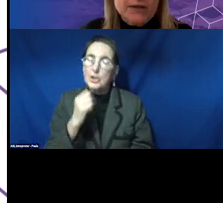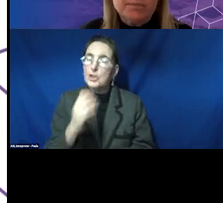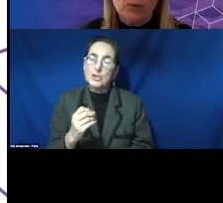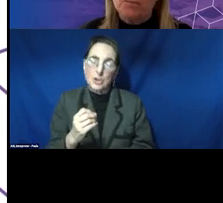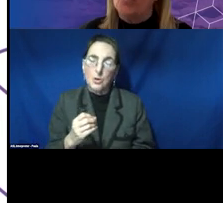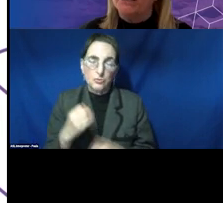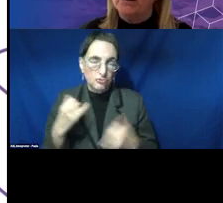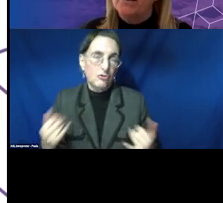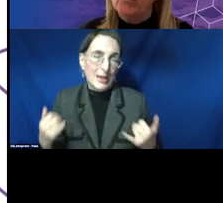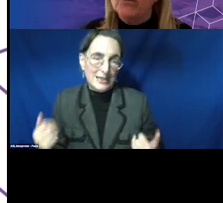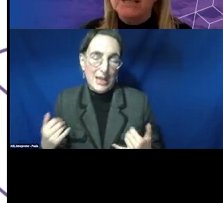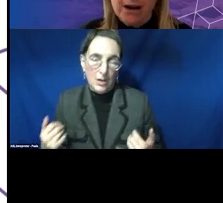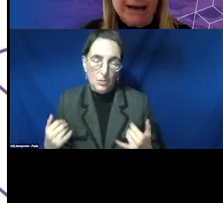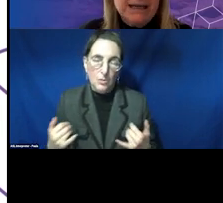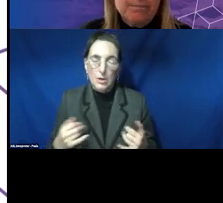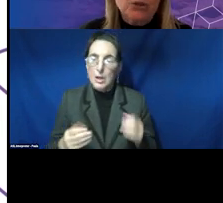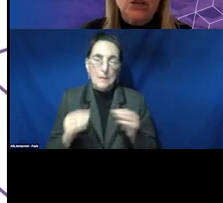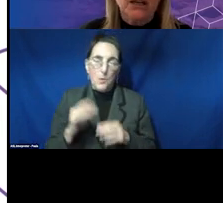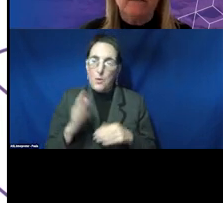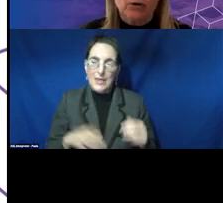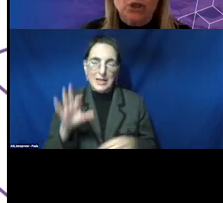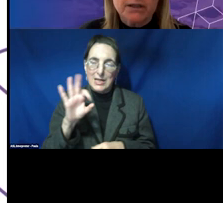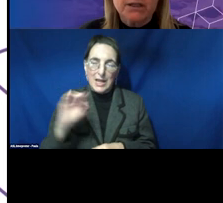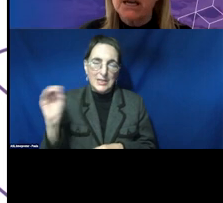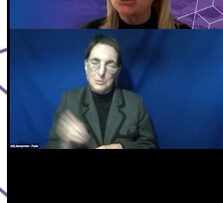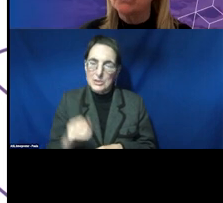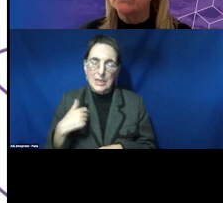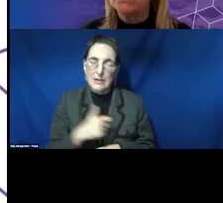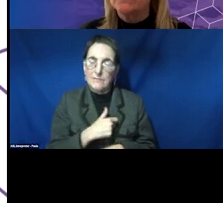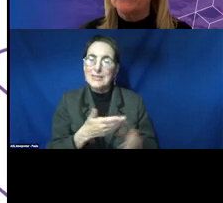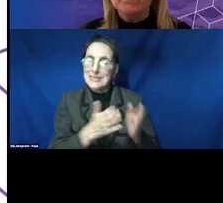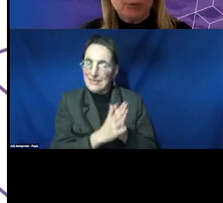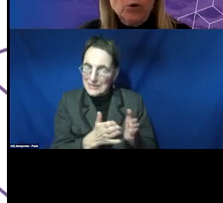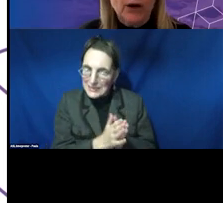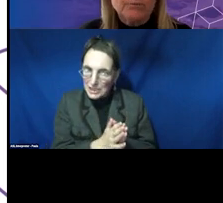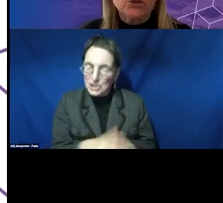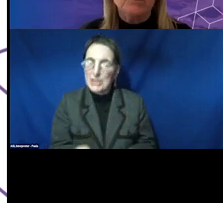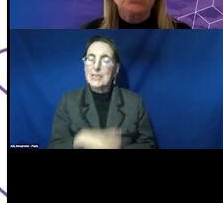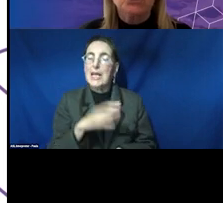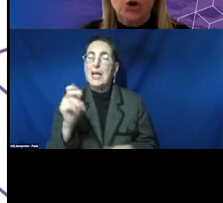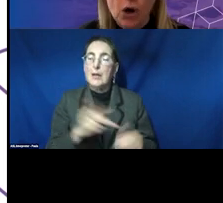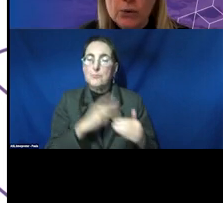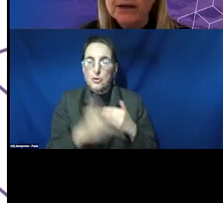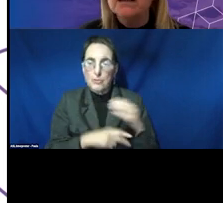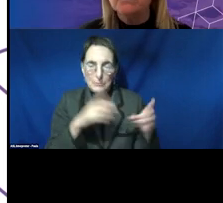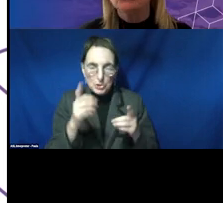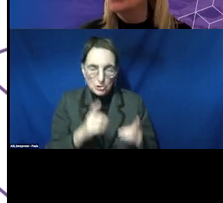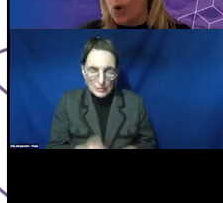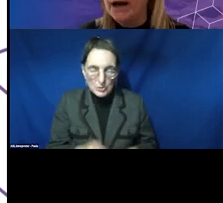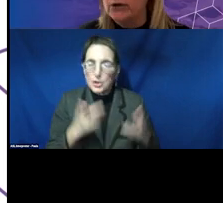At this point, more than 90% of our solicitations and program descriptions